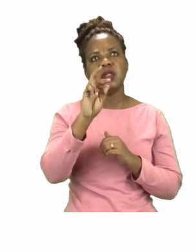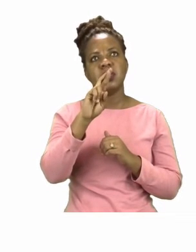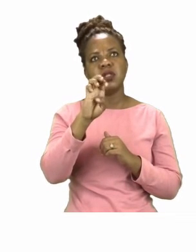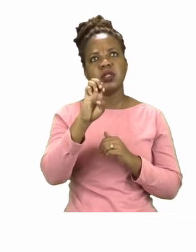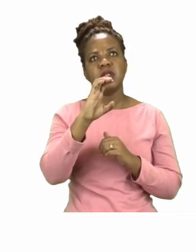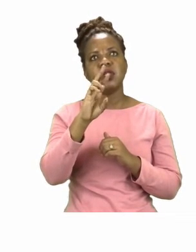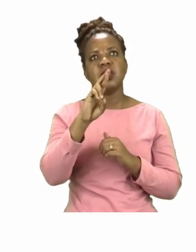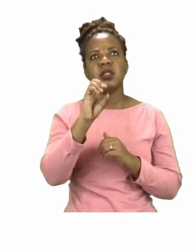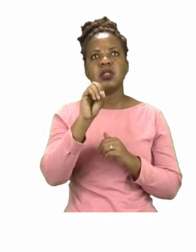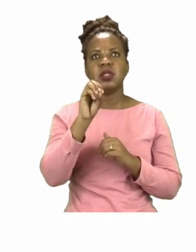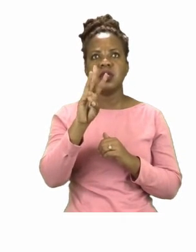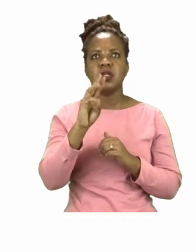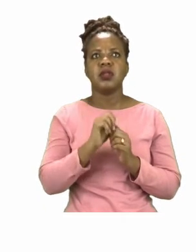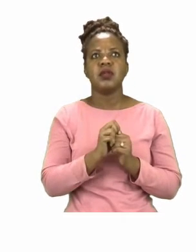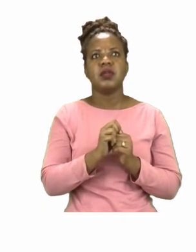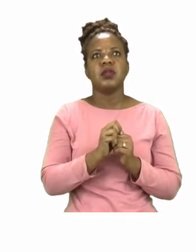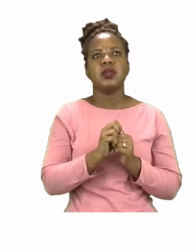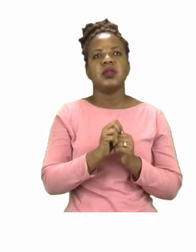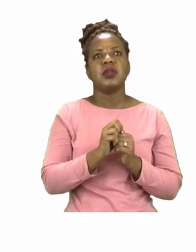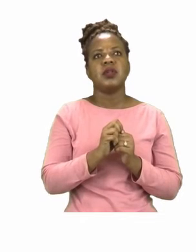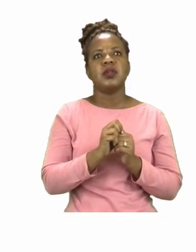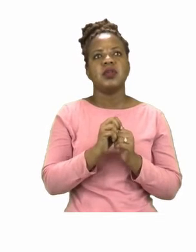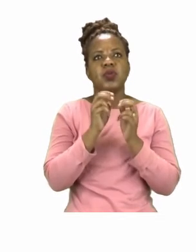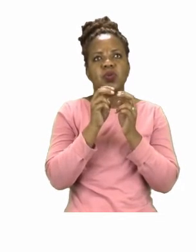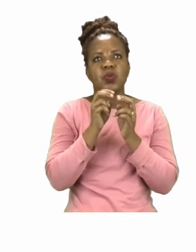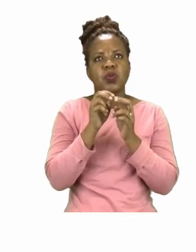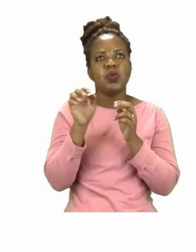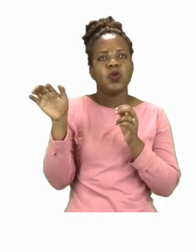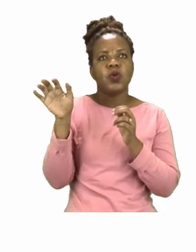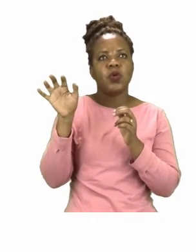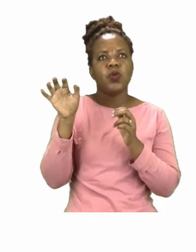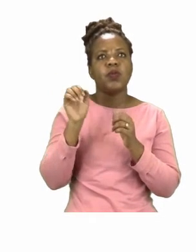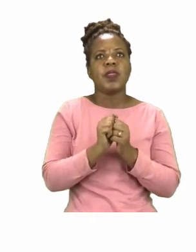scarecrow, leaves, harvest,